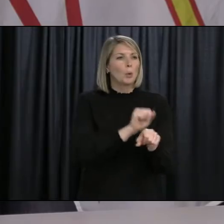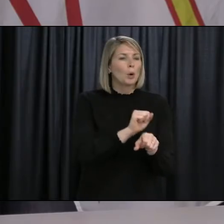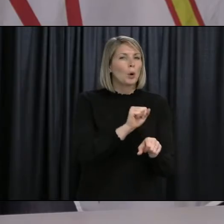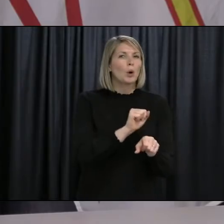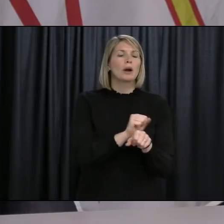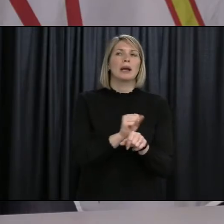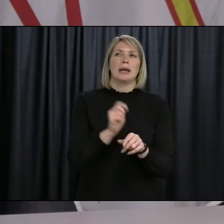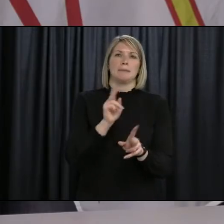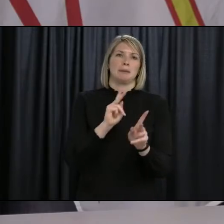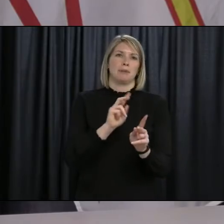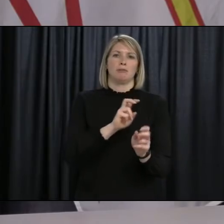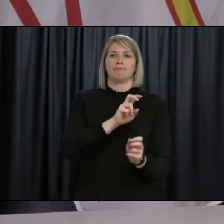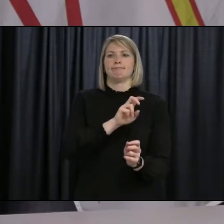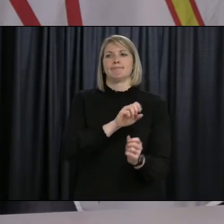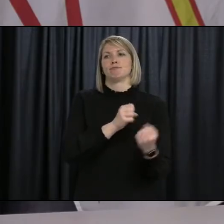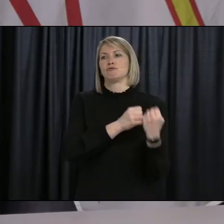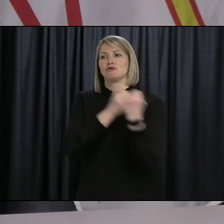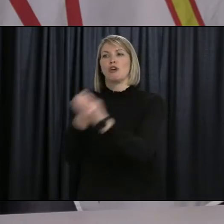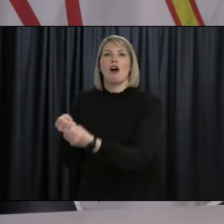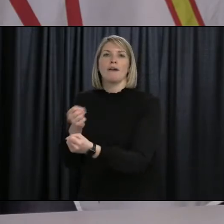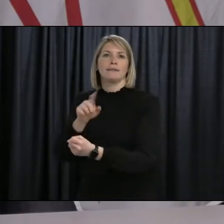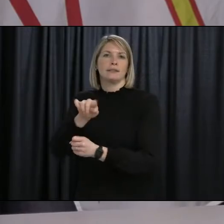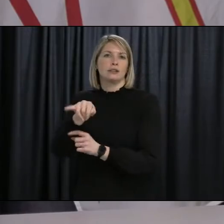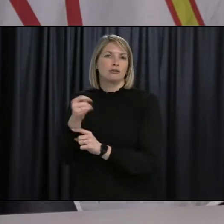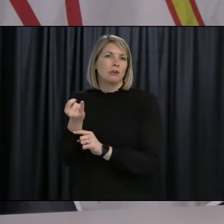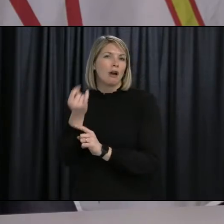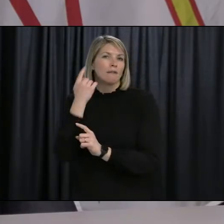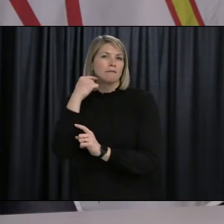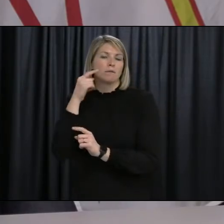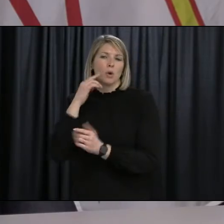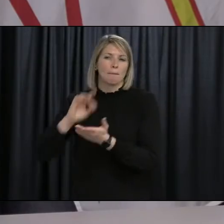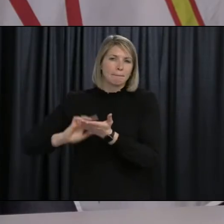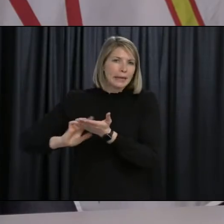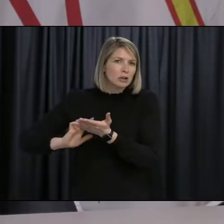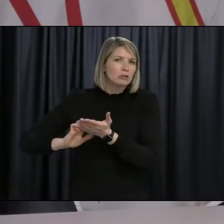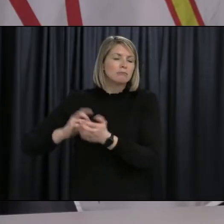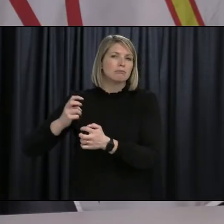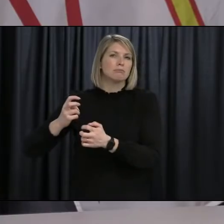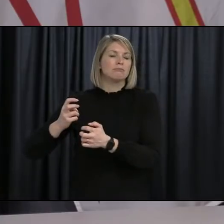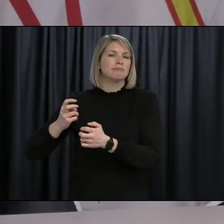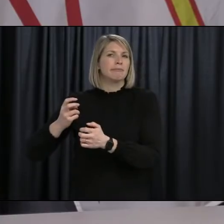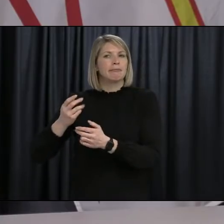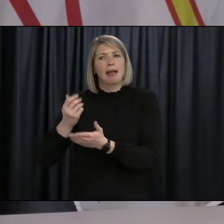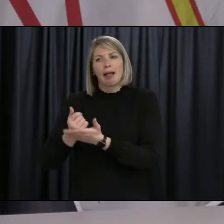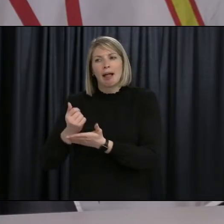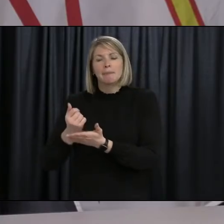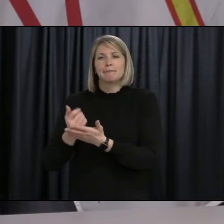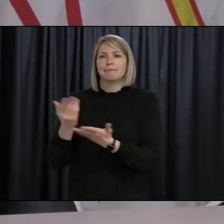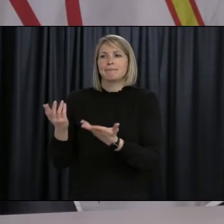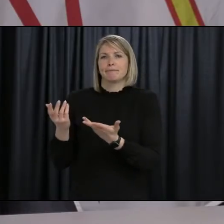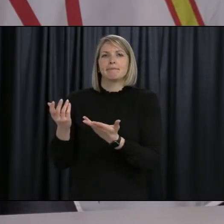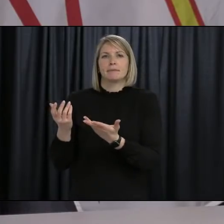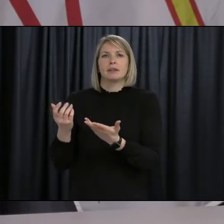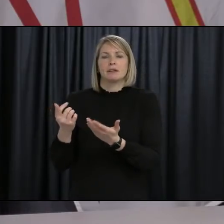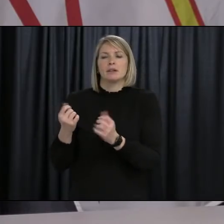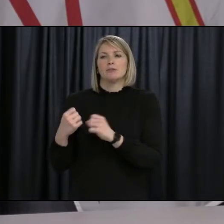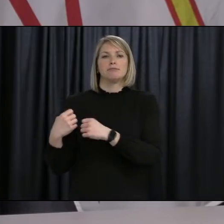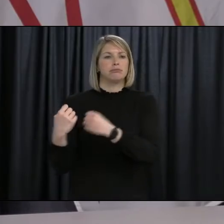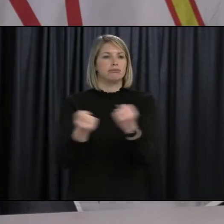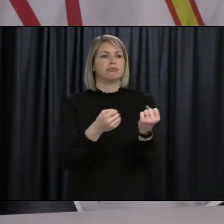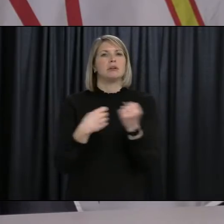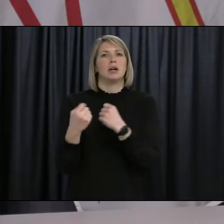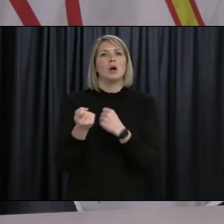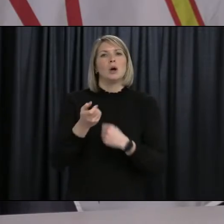medical appointments, there may be other reasons, essential reasons that people have to come into the city. But we would